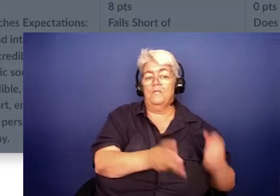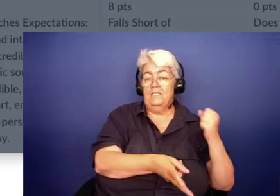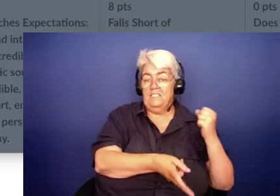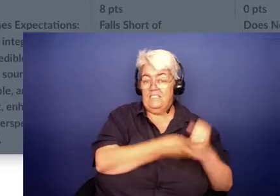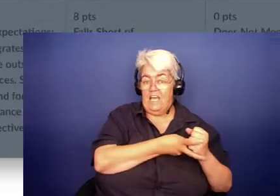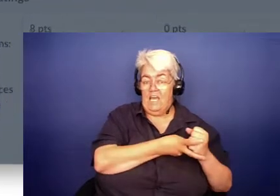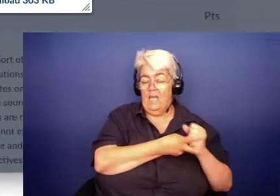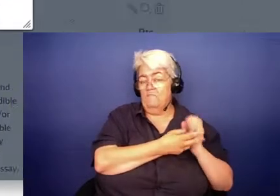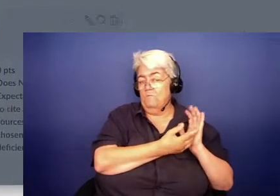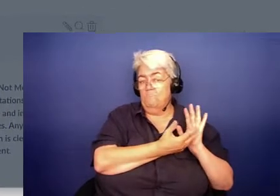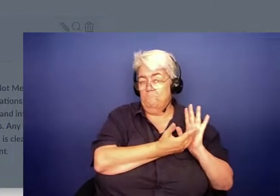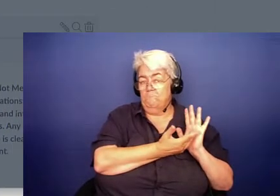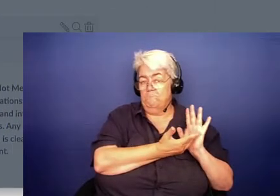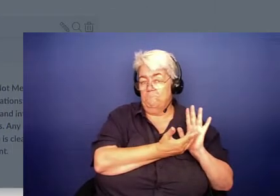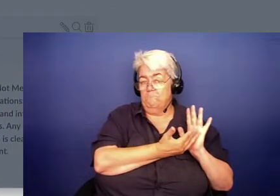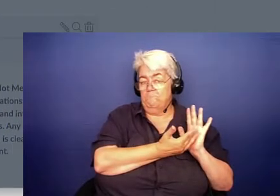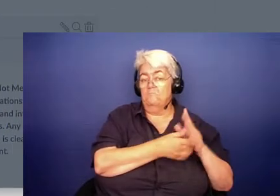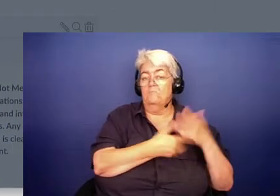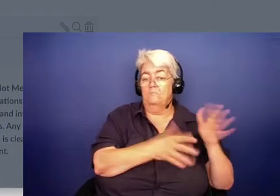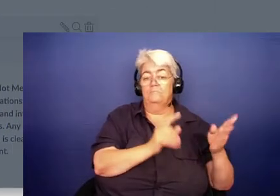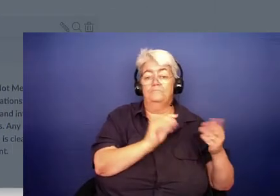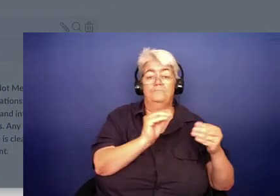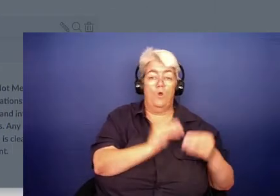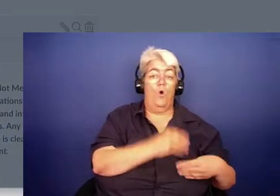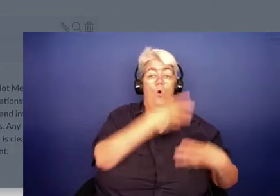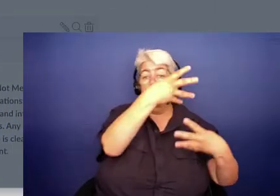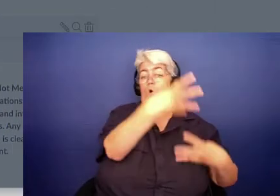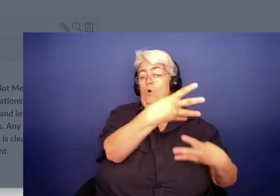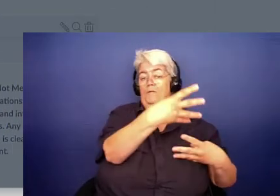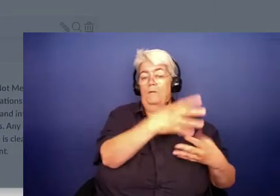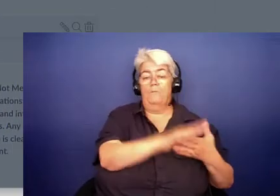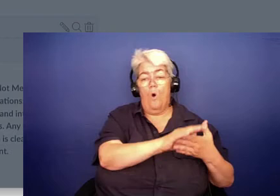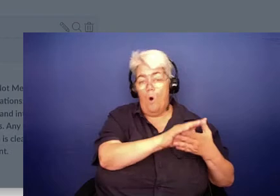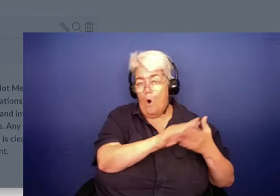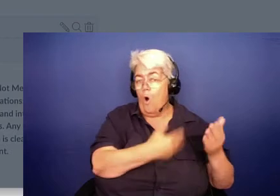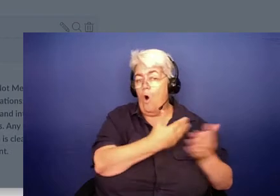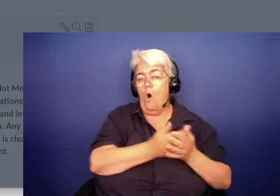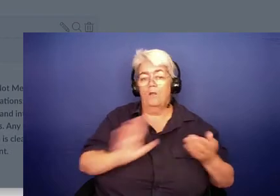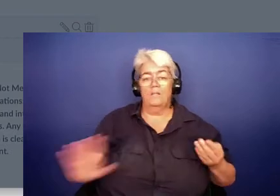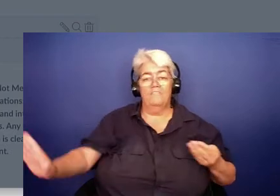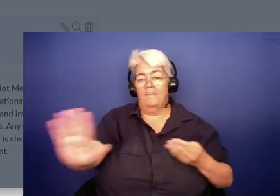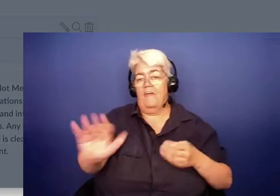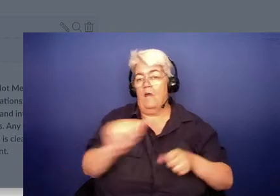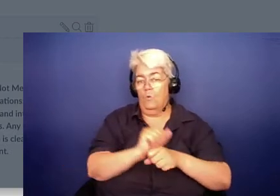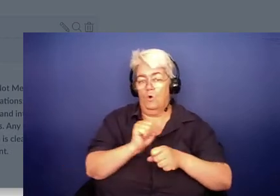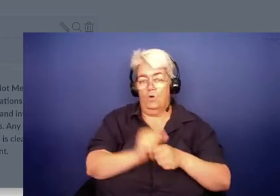to your computer. You can open that up and you'll have whatever files